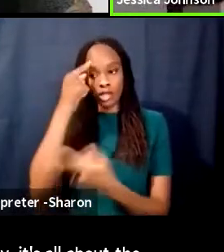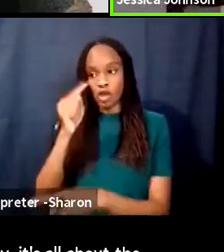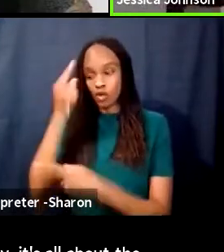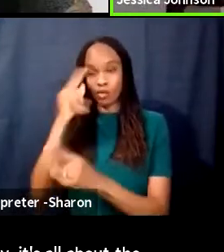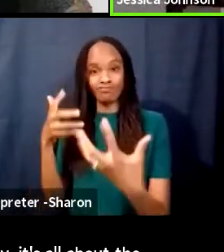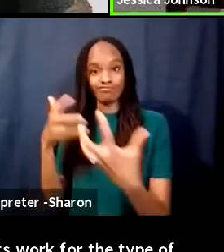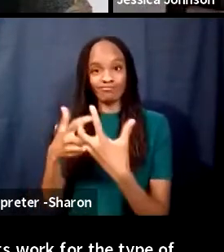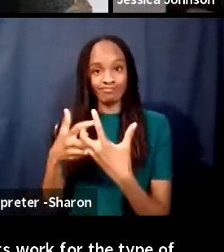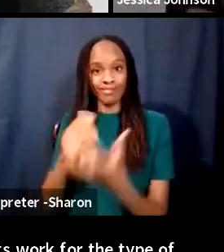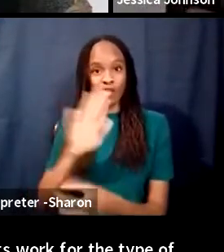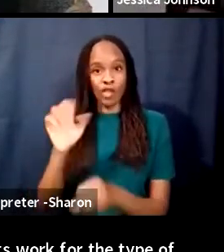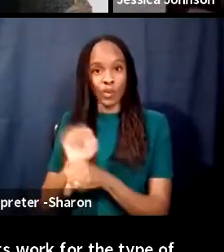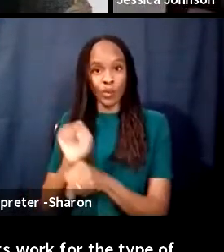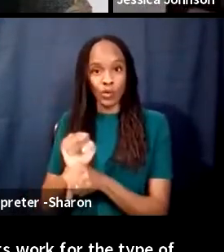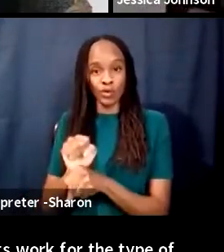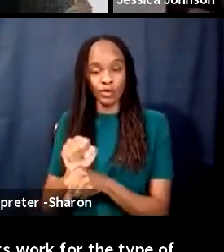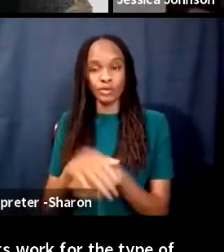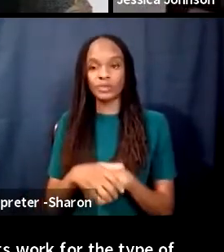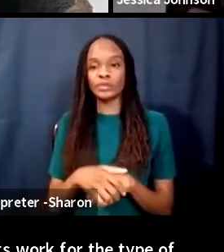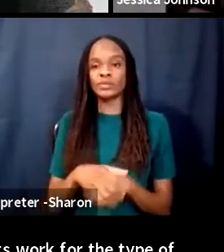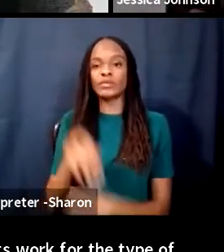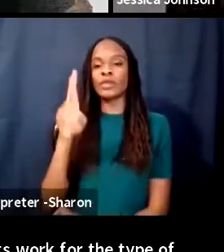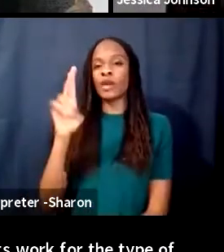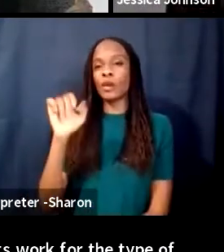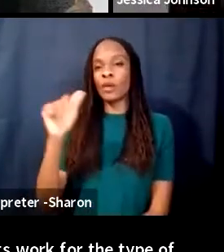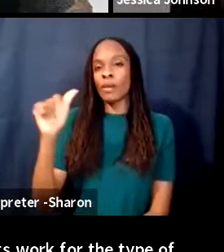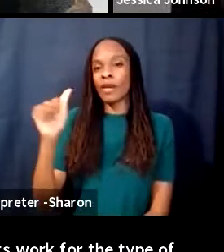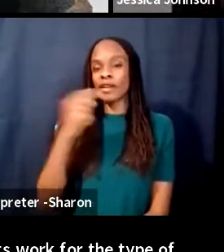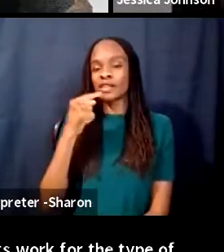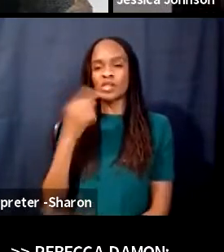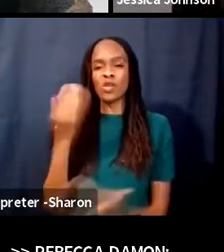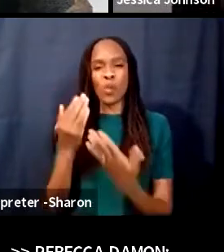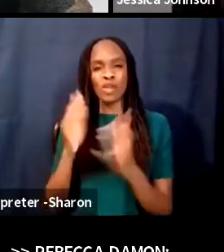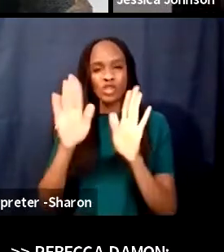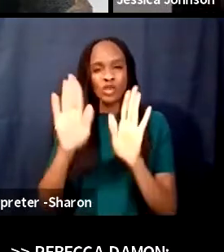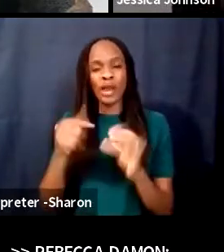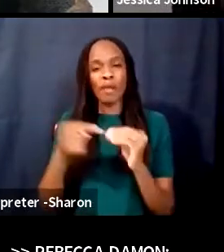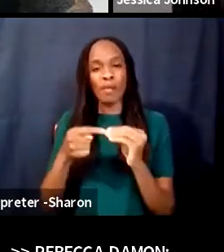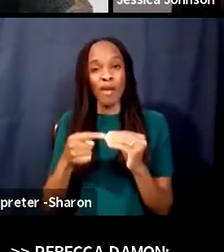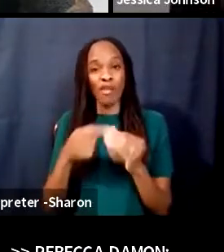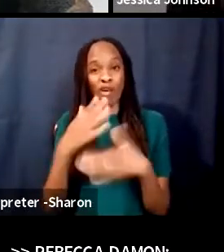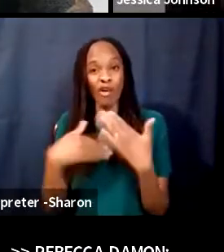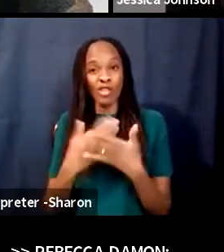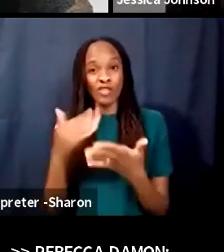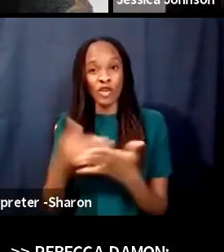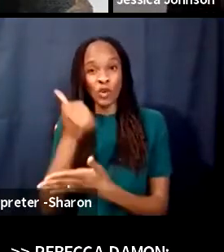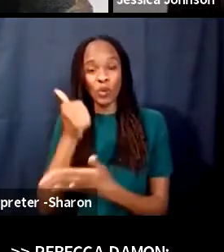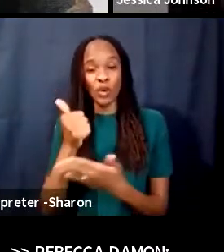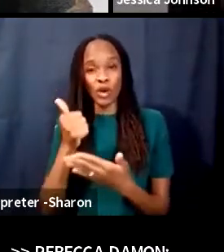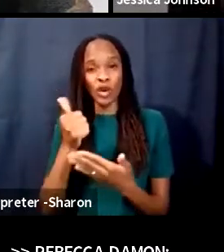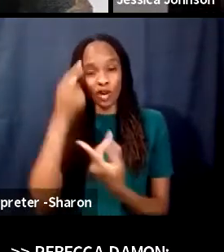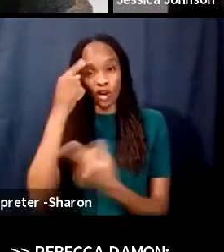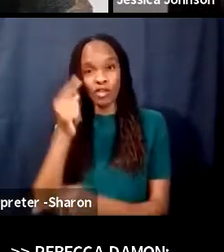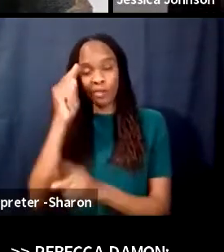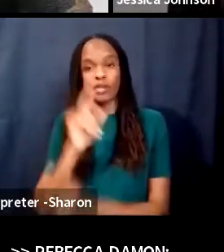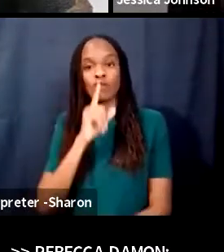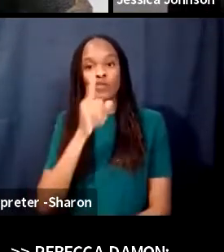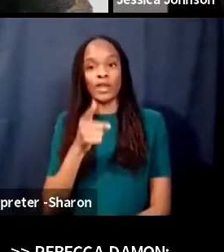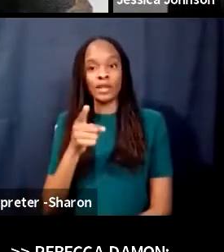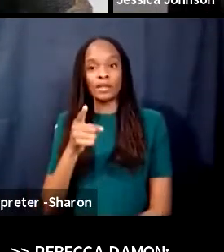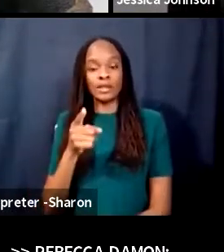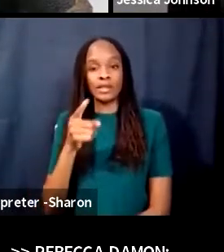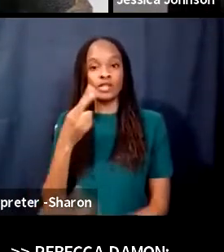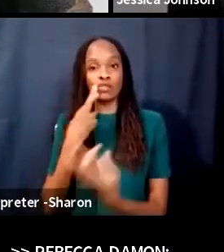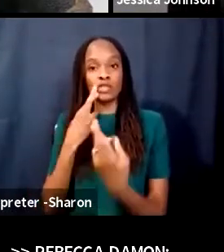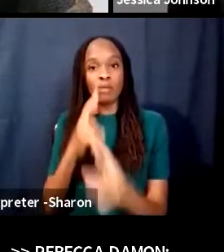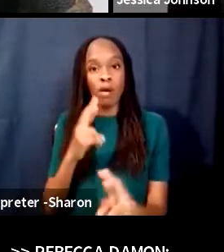doing on this production. Yeah. What's so great about all of these newer agreements too is they're really responsive to member